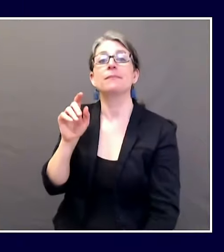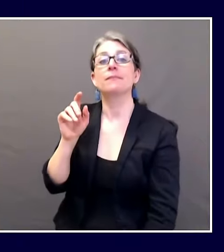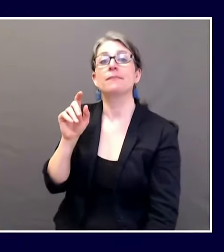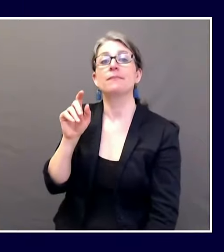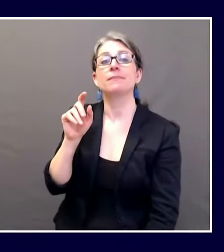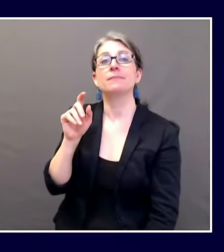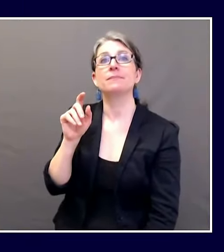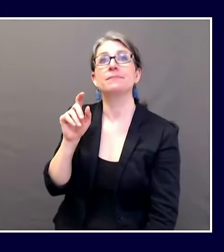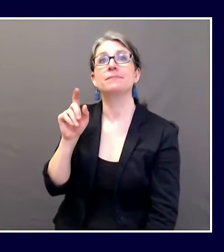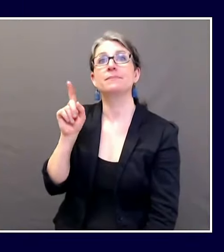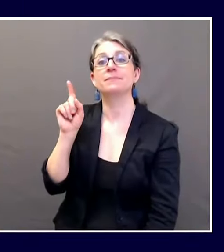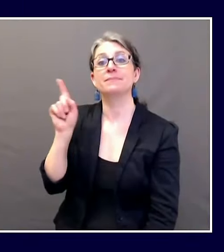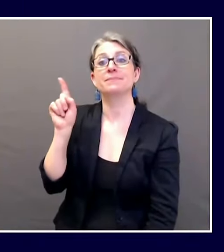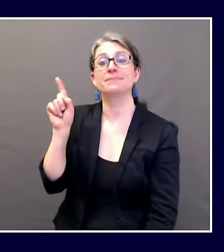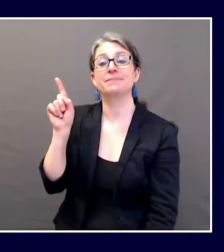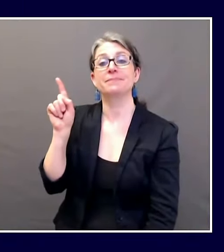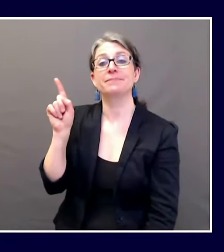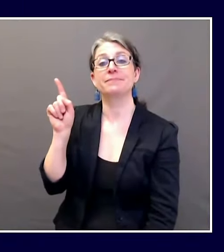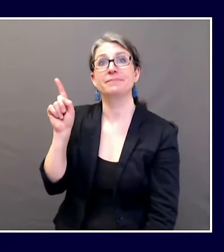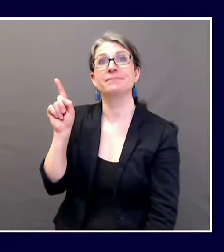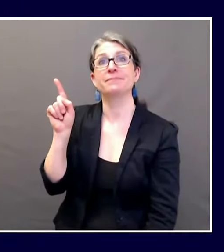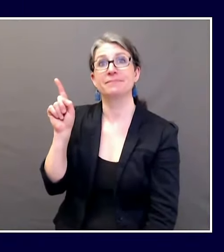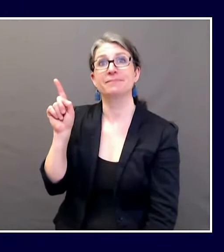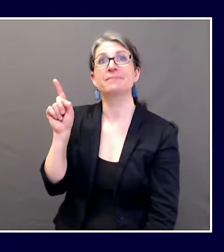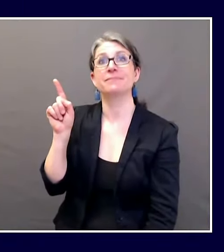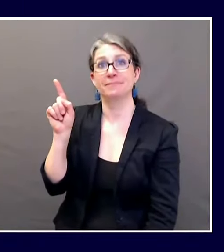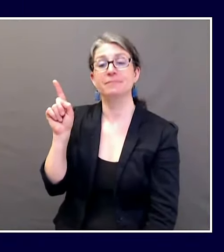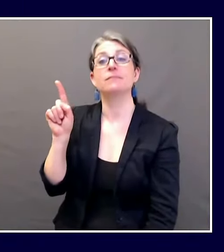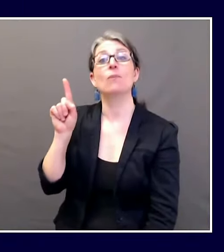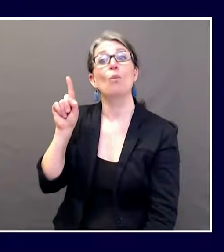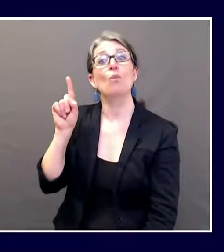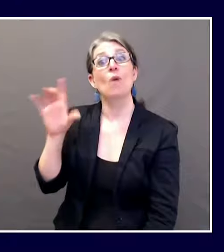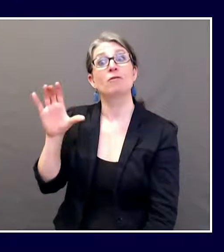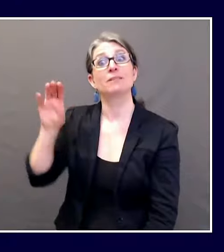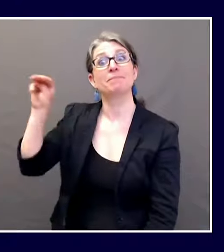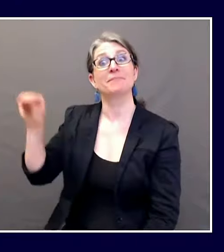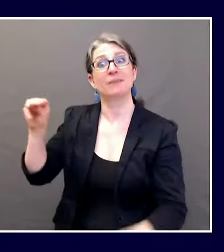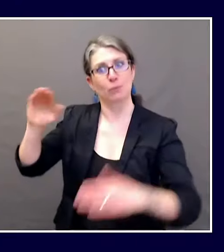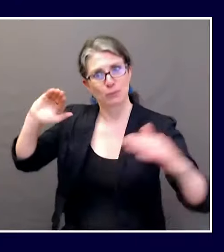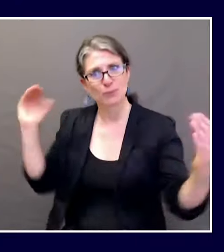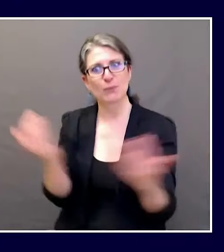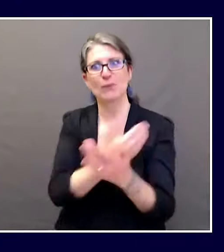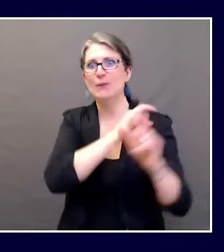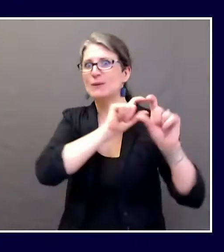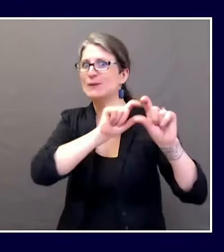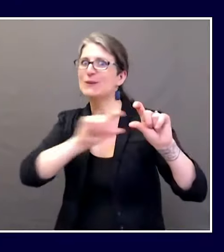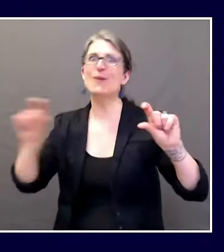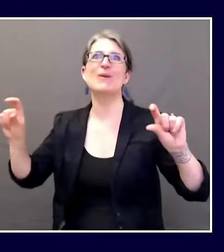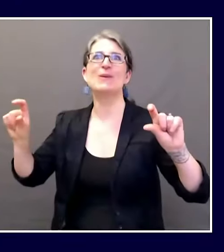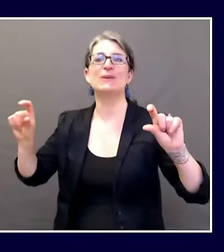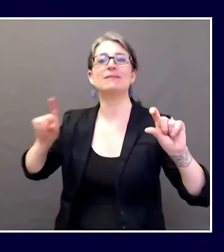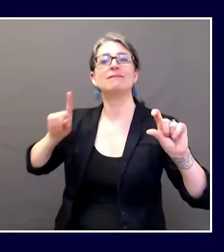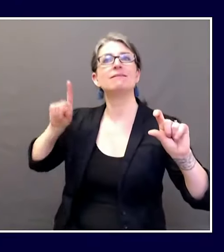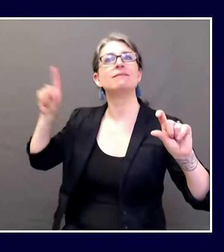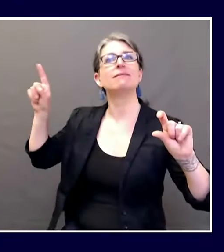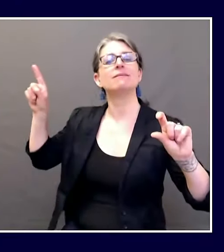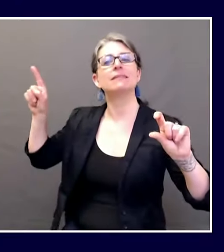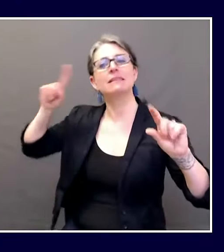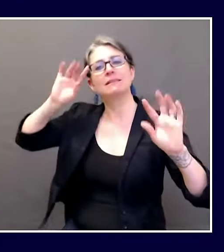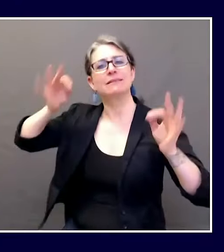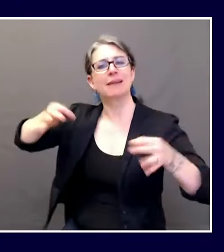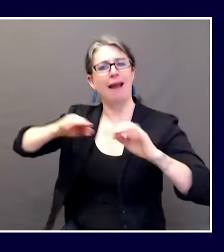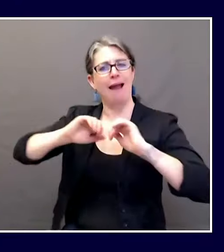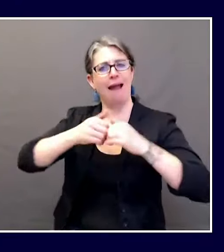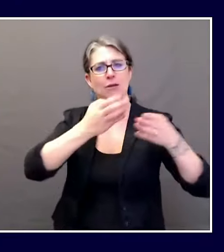100 million new doses coming off the production line, how is the federal government deciding what portion of that to cut